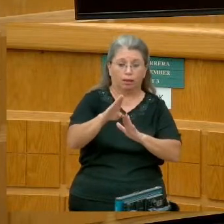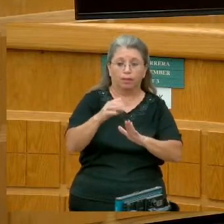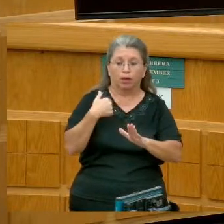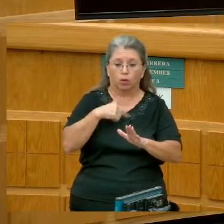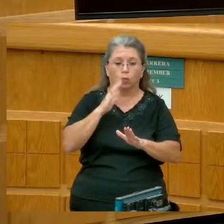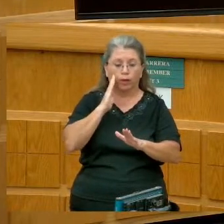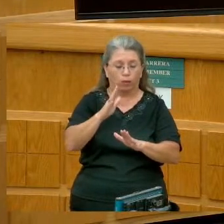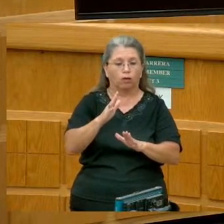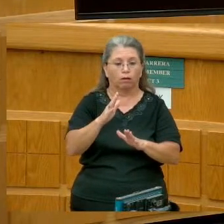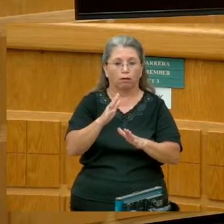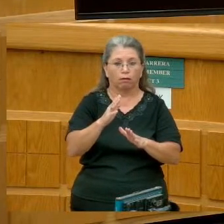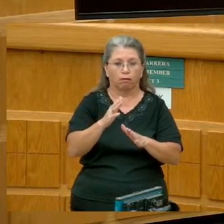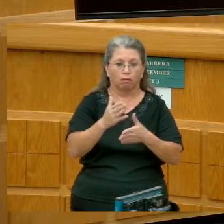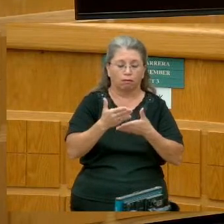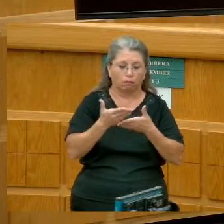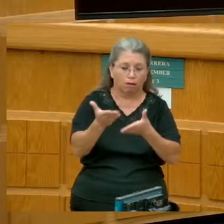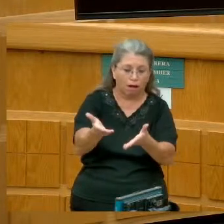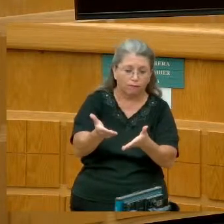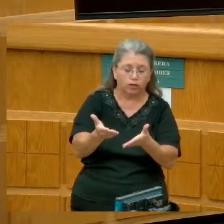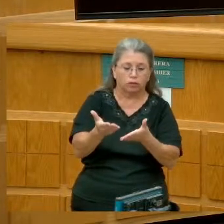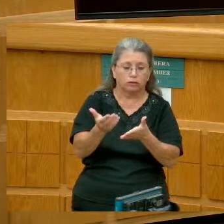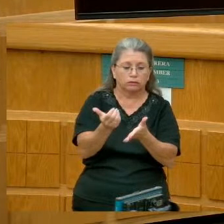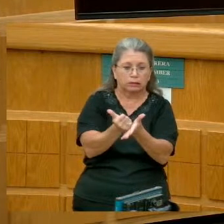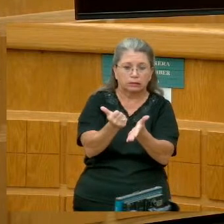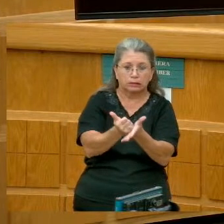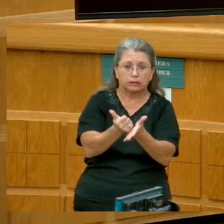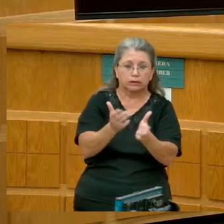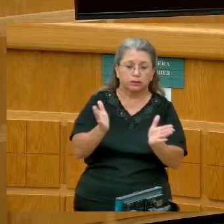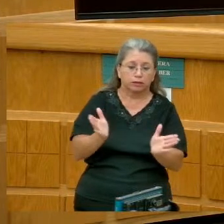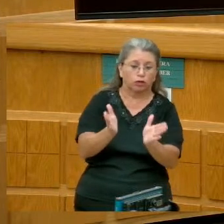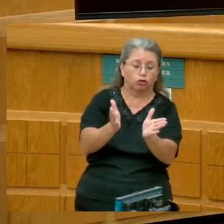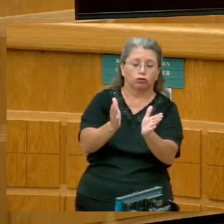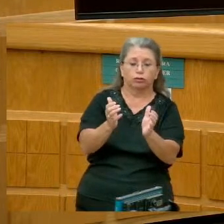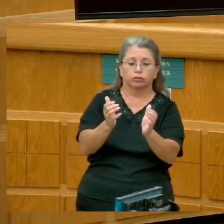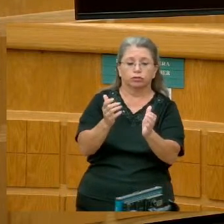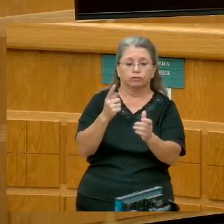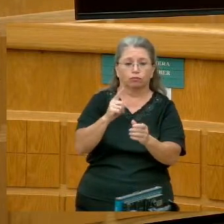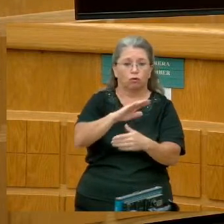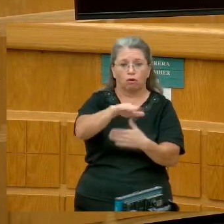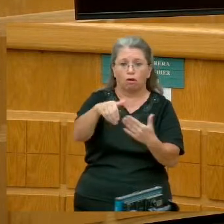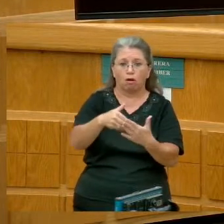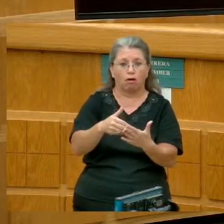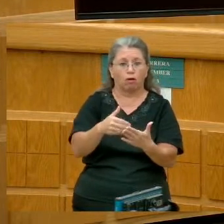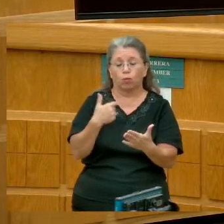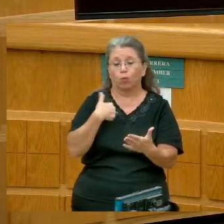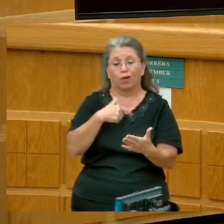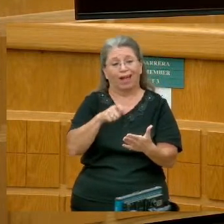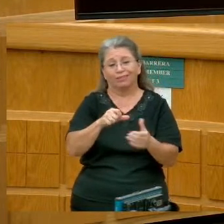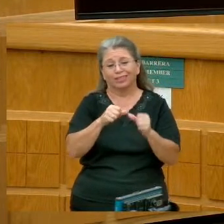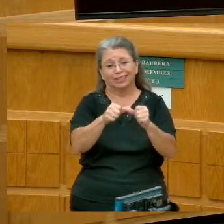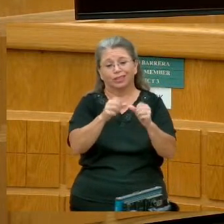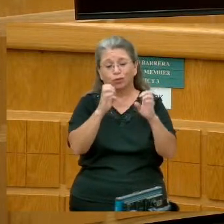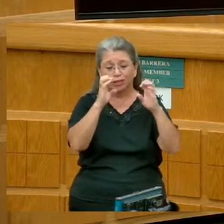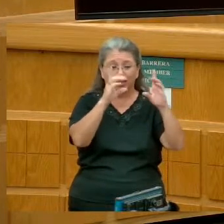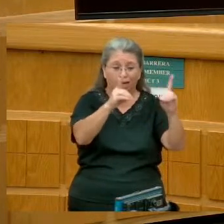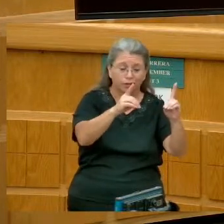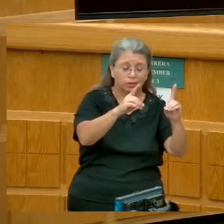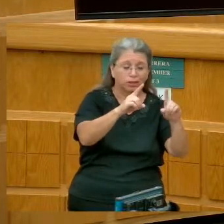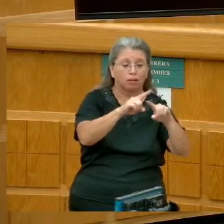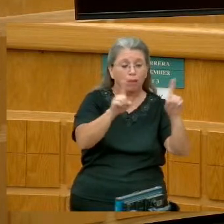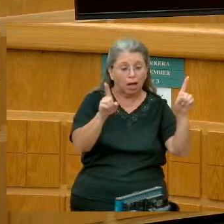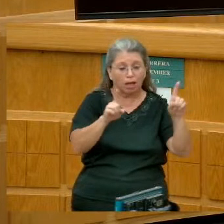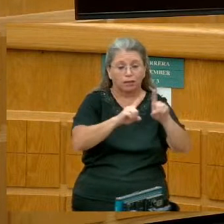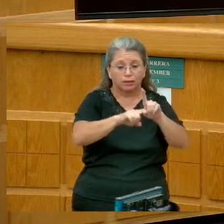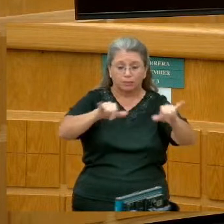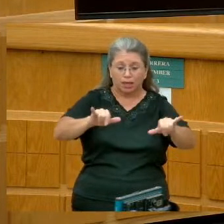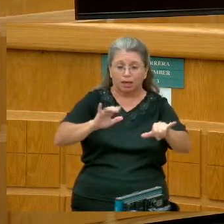assistance and direction and encouragement to all, because we've got to continue education, but at the same time, our number one goal is